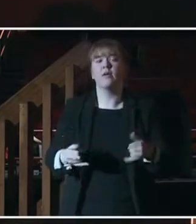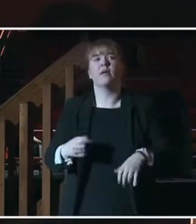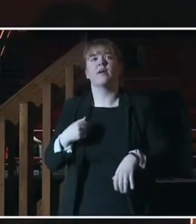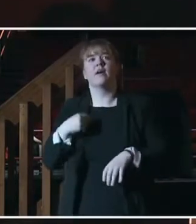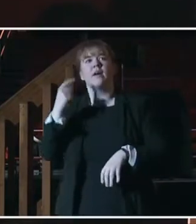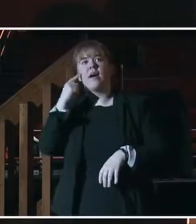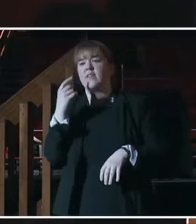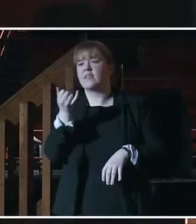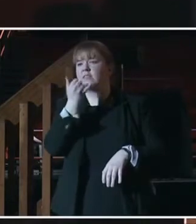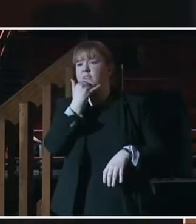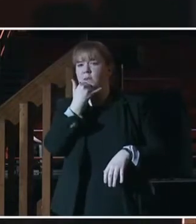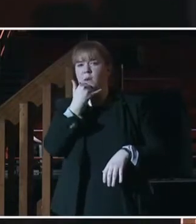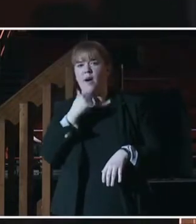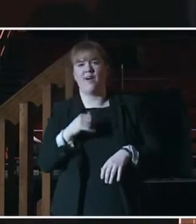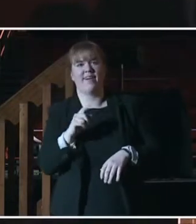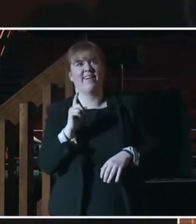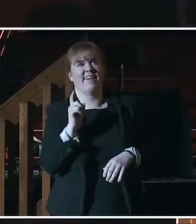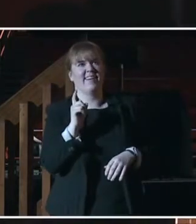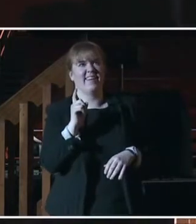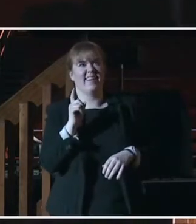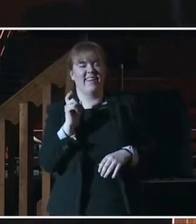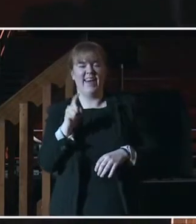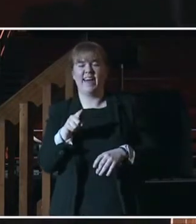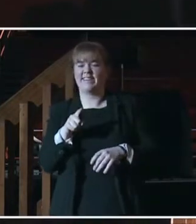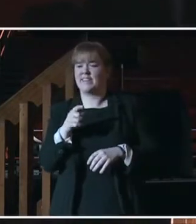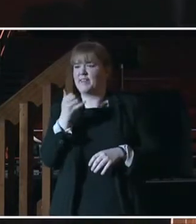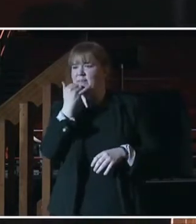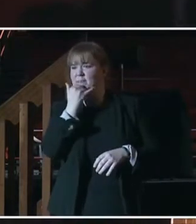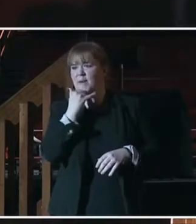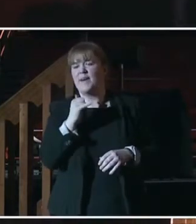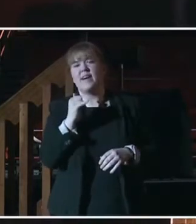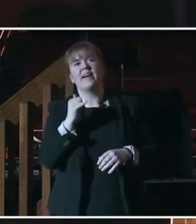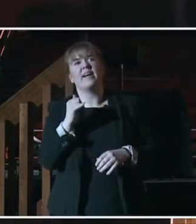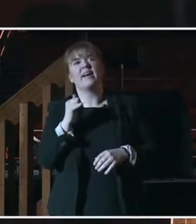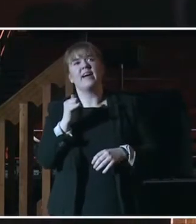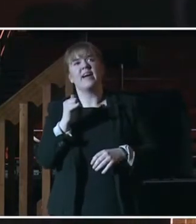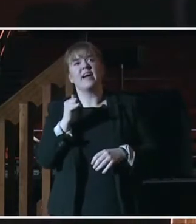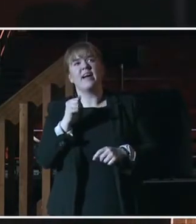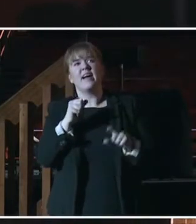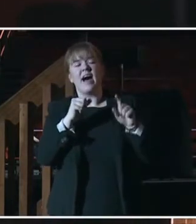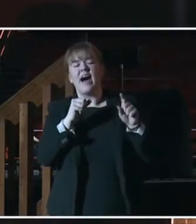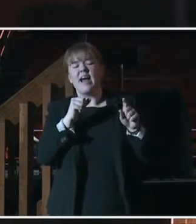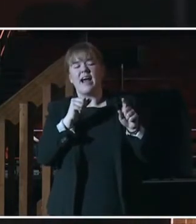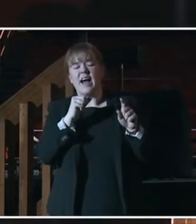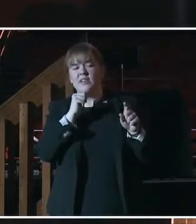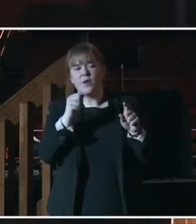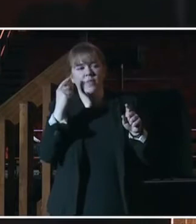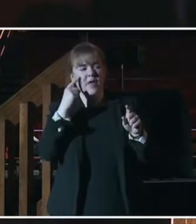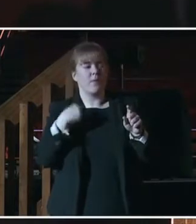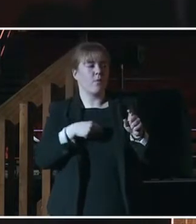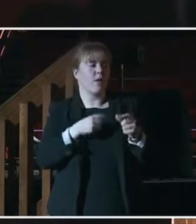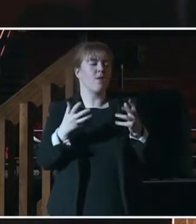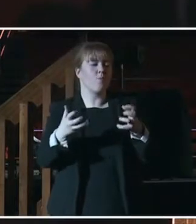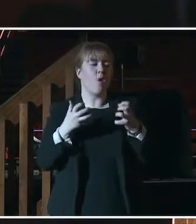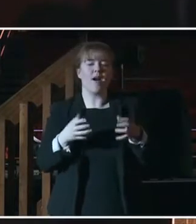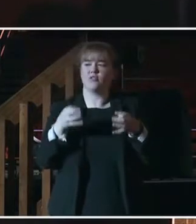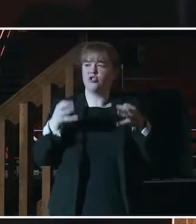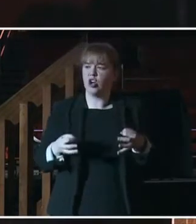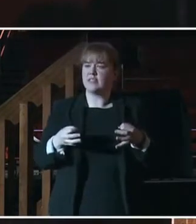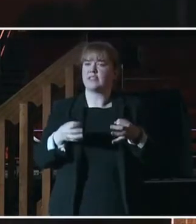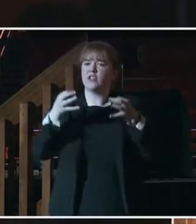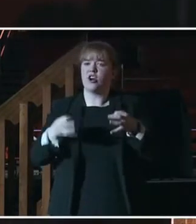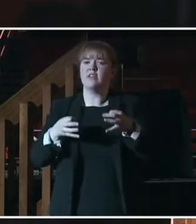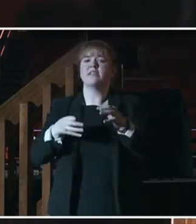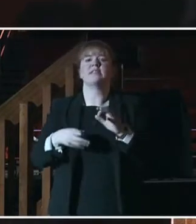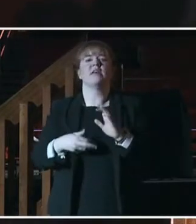the wrong ask. I think that's the wrong ask. I don't think we want justice. Justice is the principle of